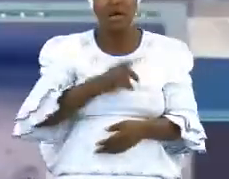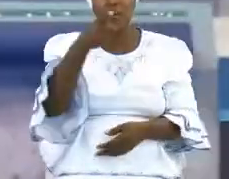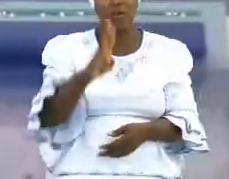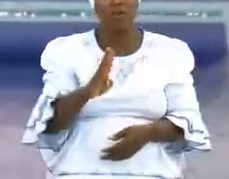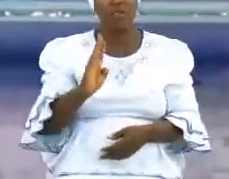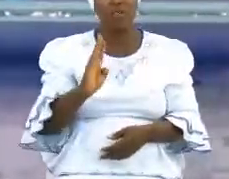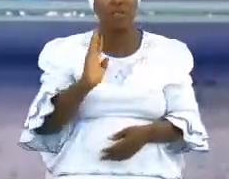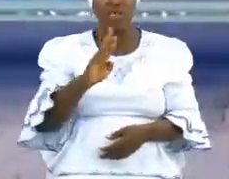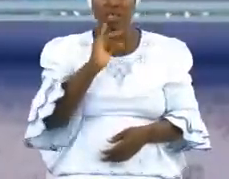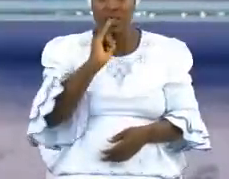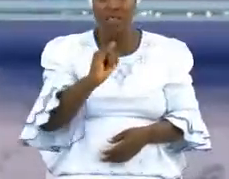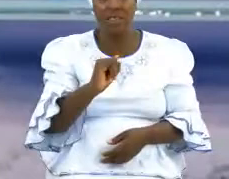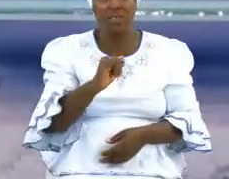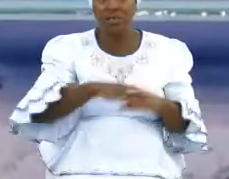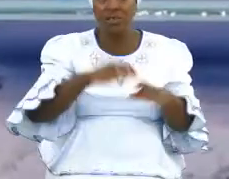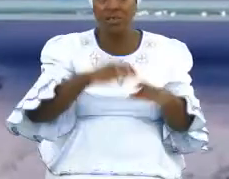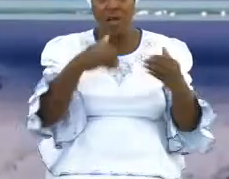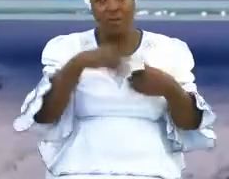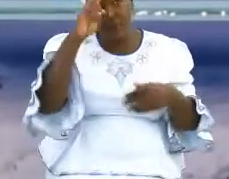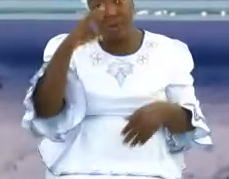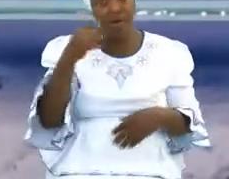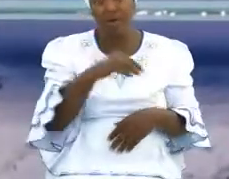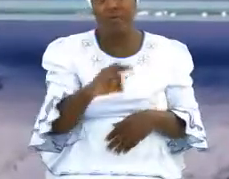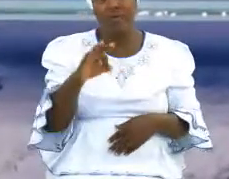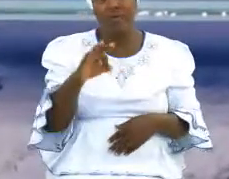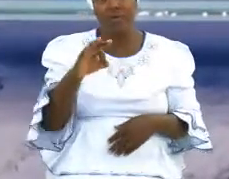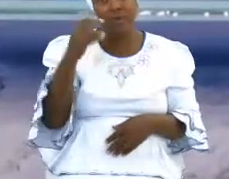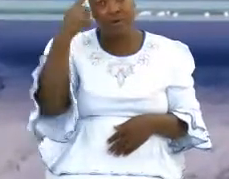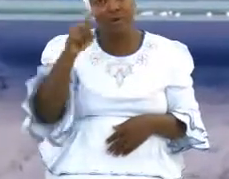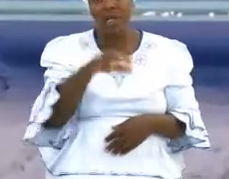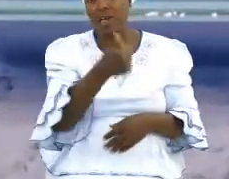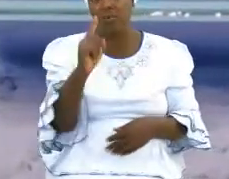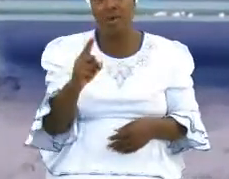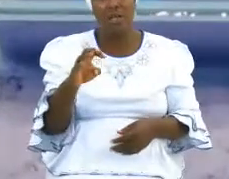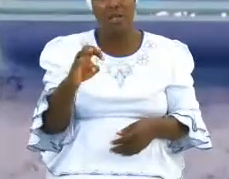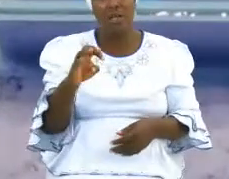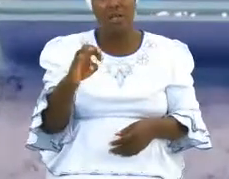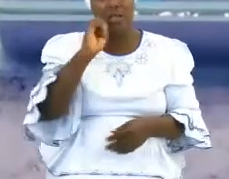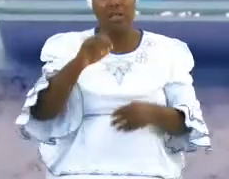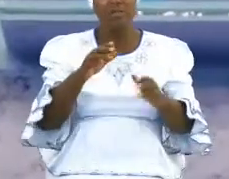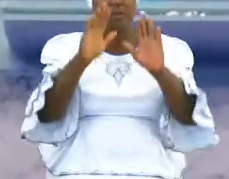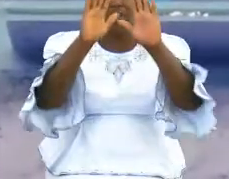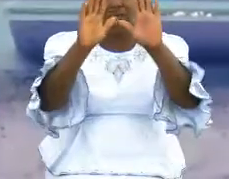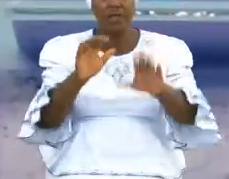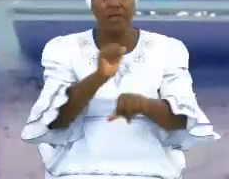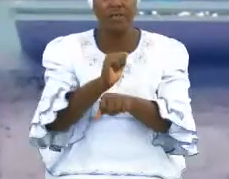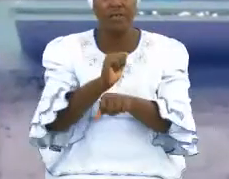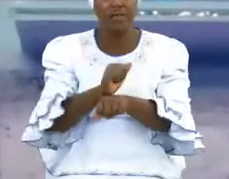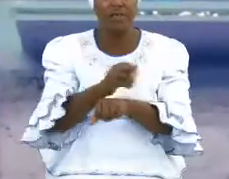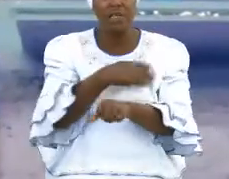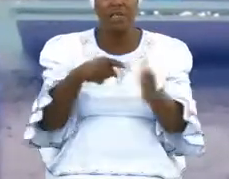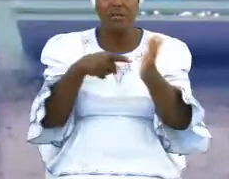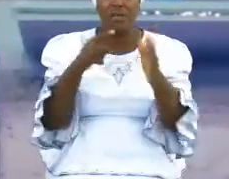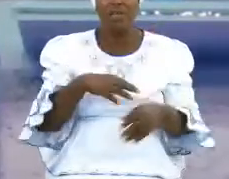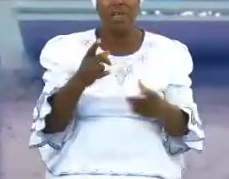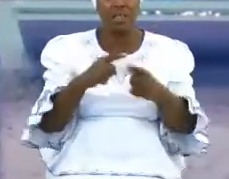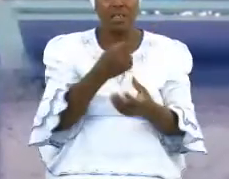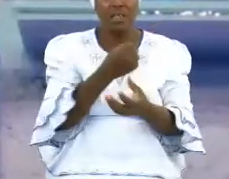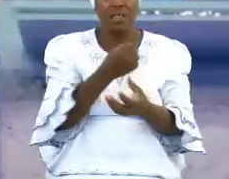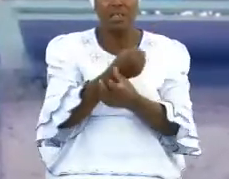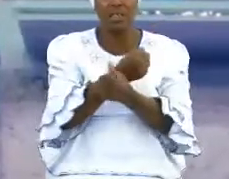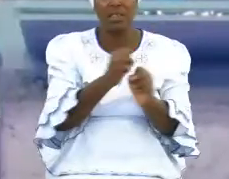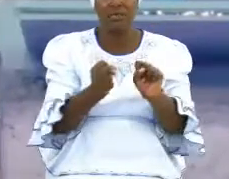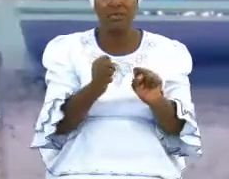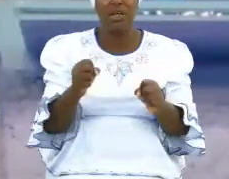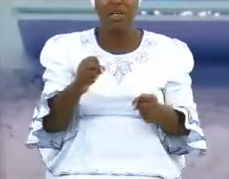impartial. His manifestation, his miracle, his transformation, his salvation